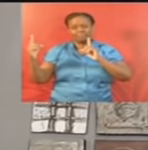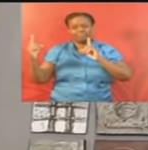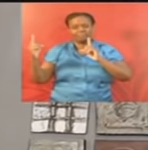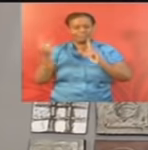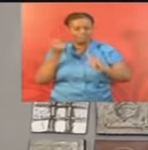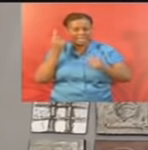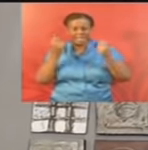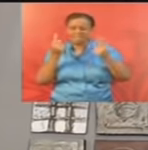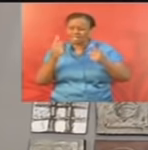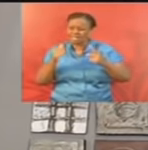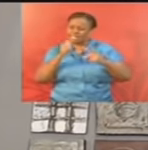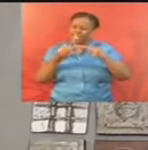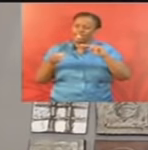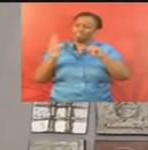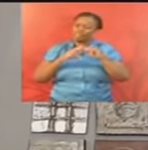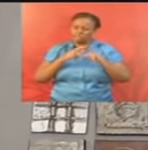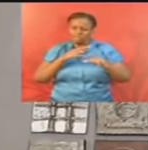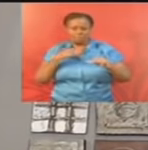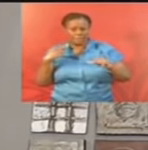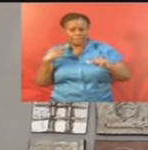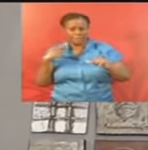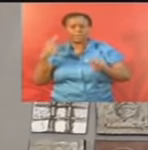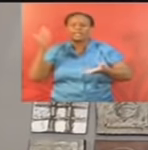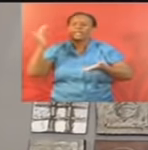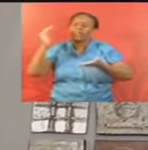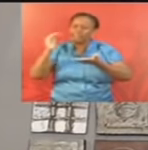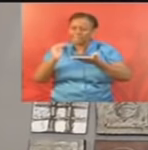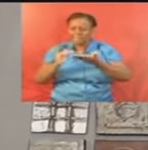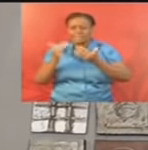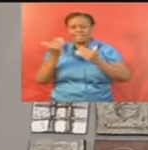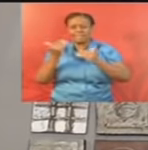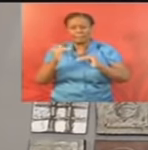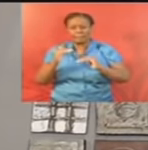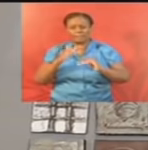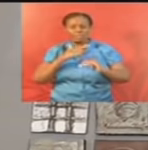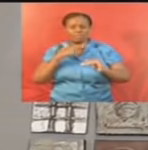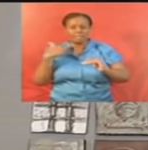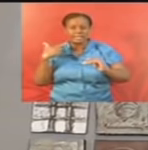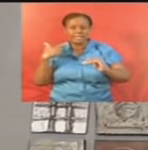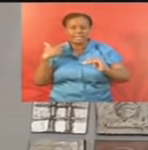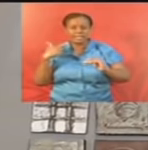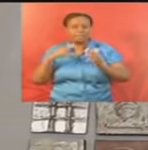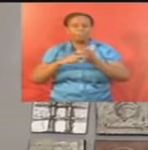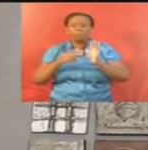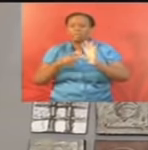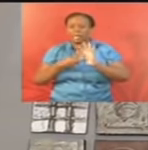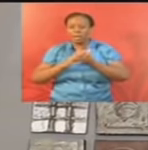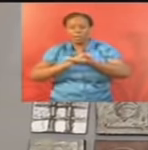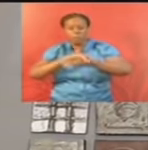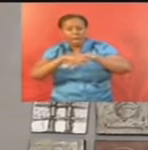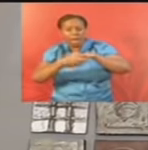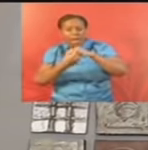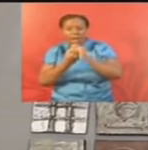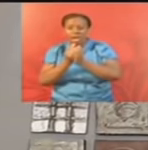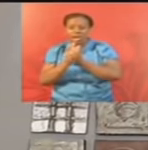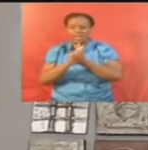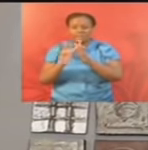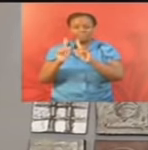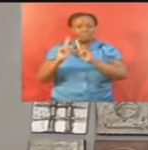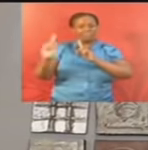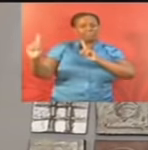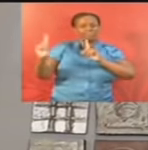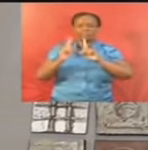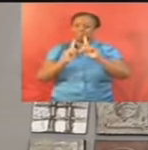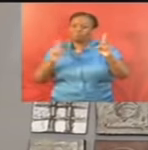ill, you reduce your risk of inadvertent contamination via the hygiene procedures and practices that we have been